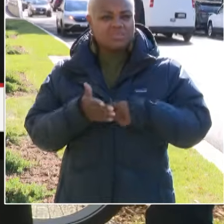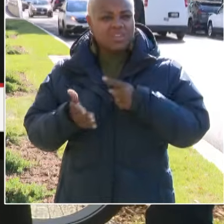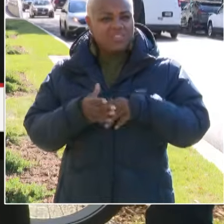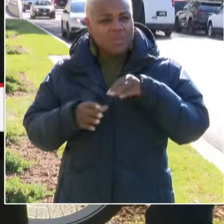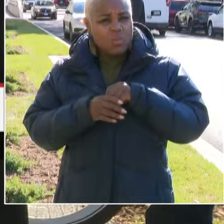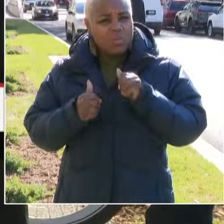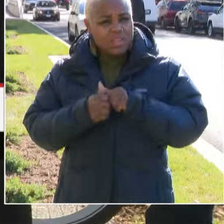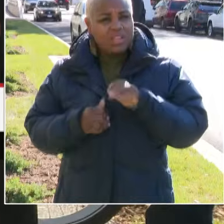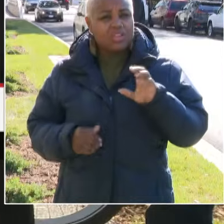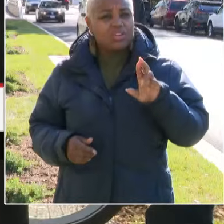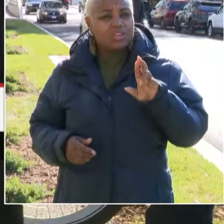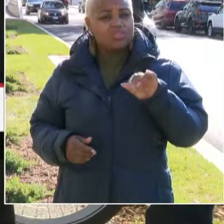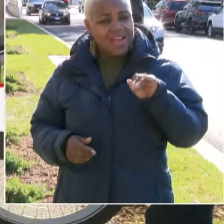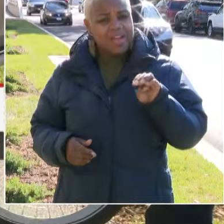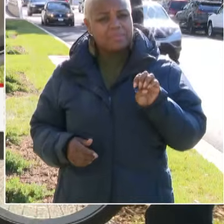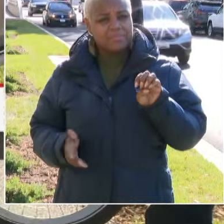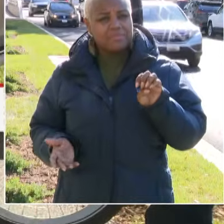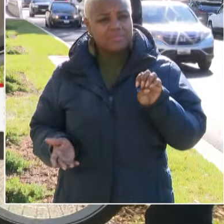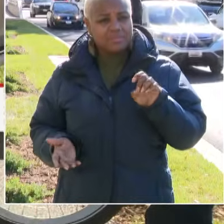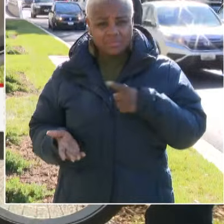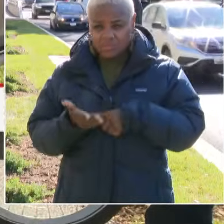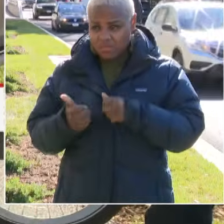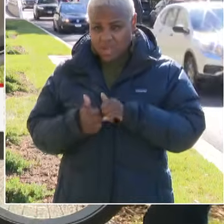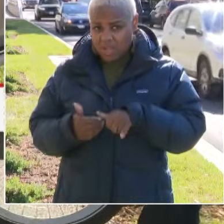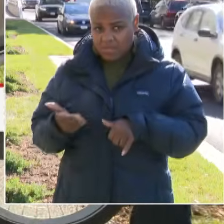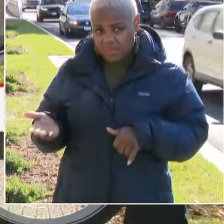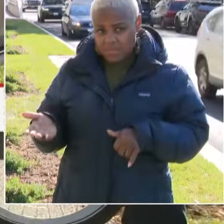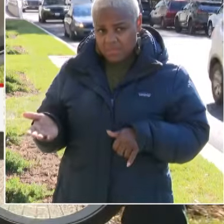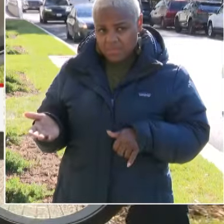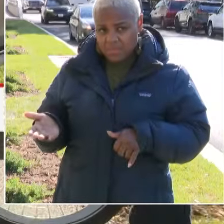you've been discussing?